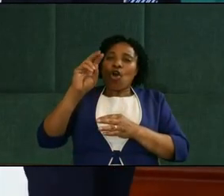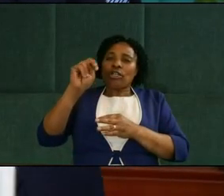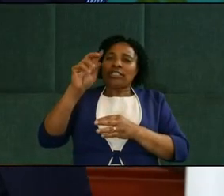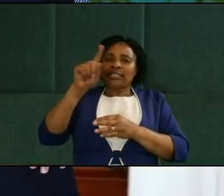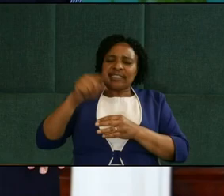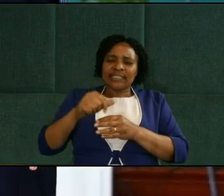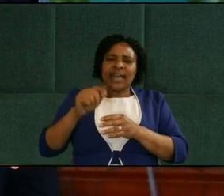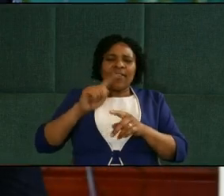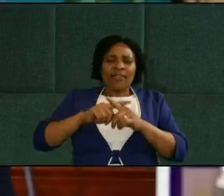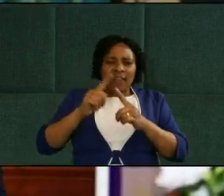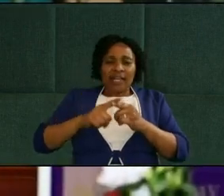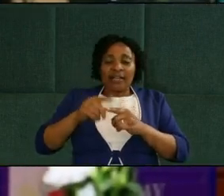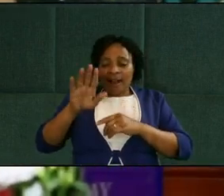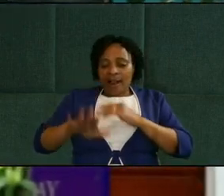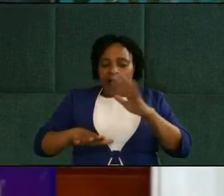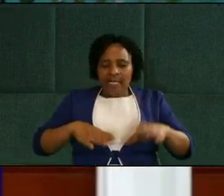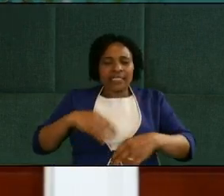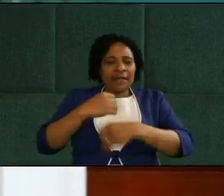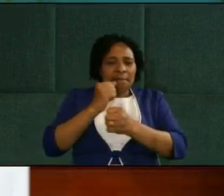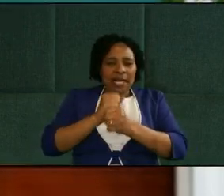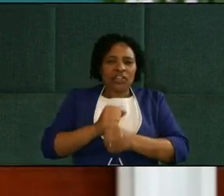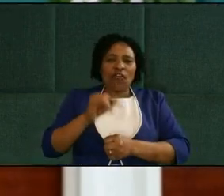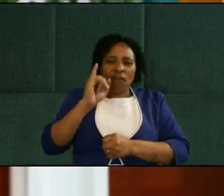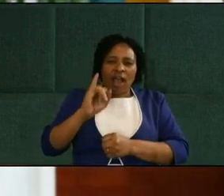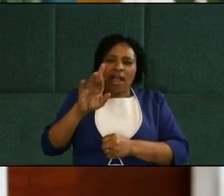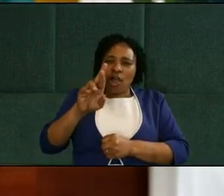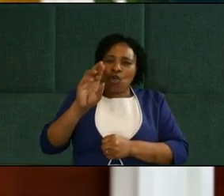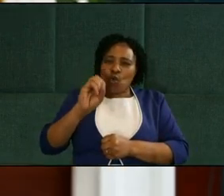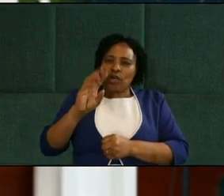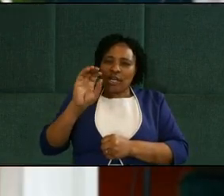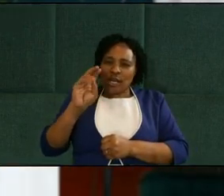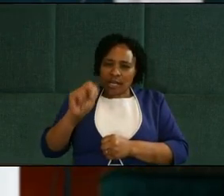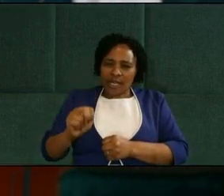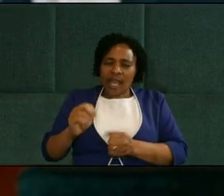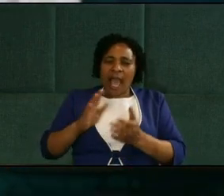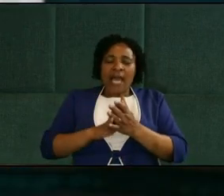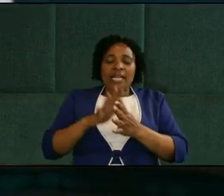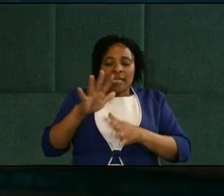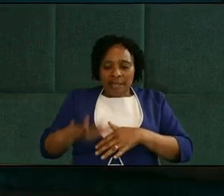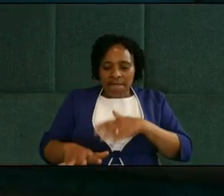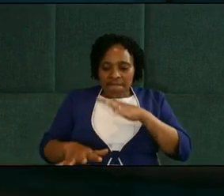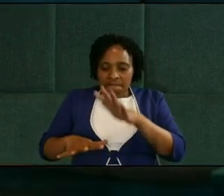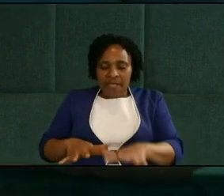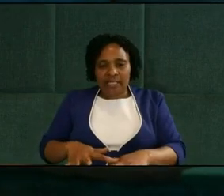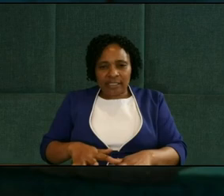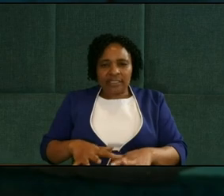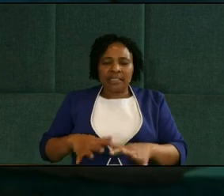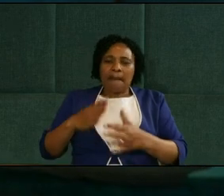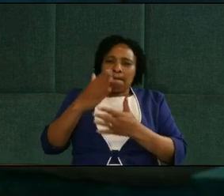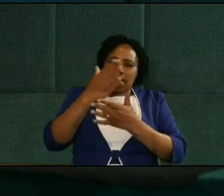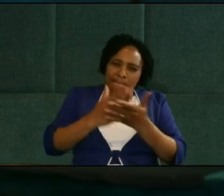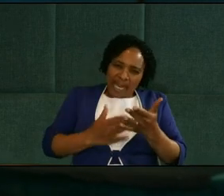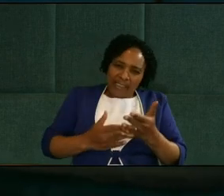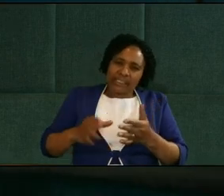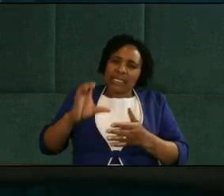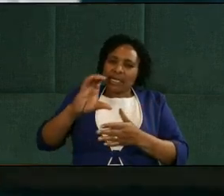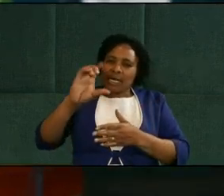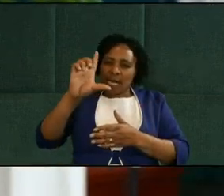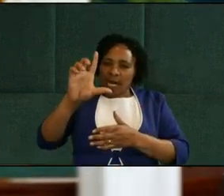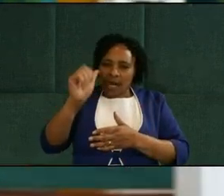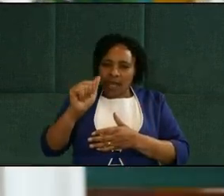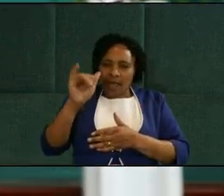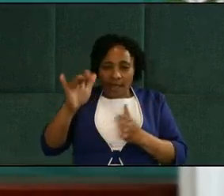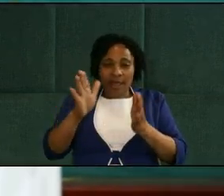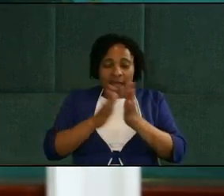its legs were made of iron, and its feet partly of iron and partly of clay. Are you still